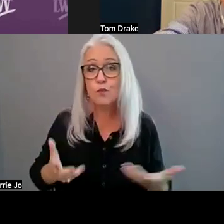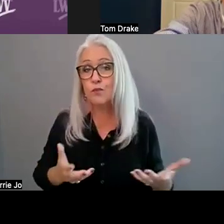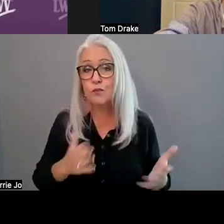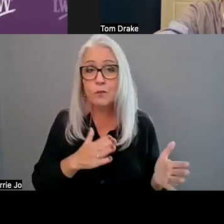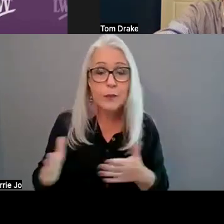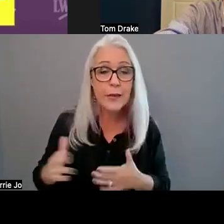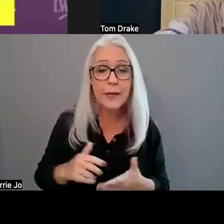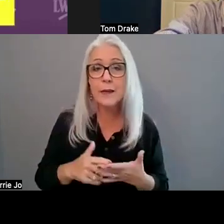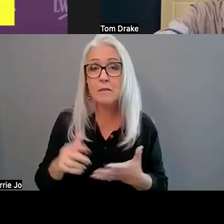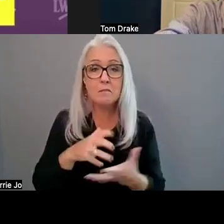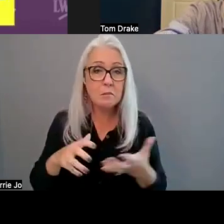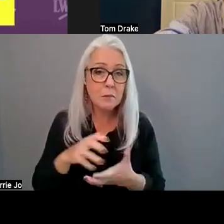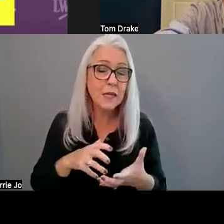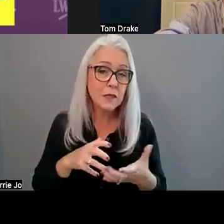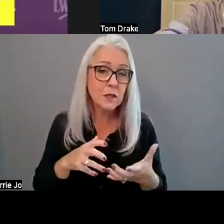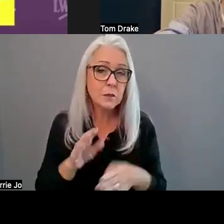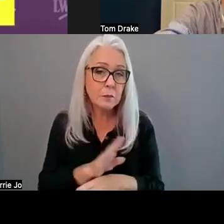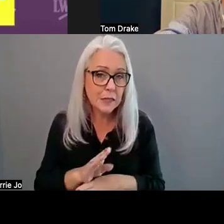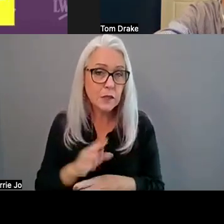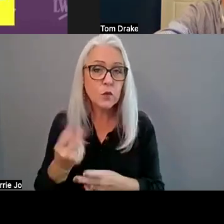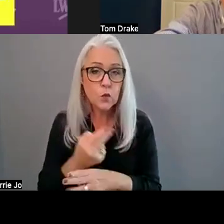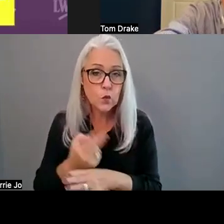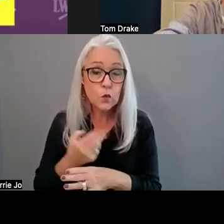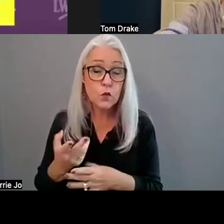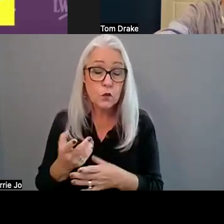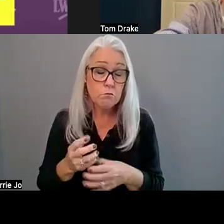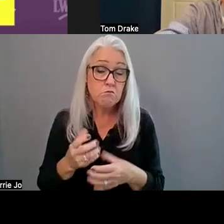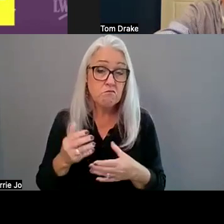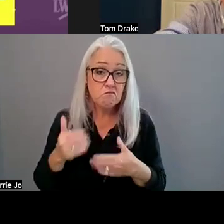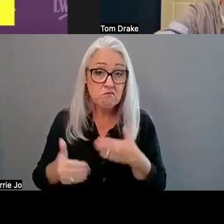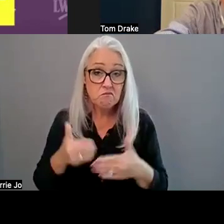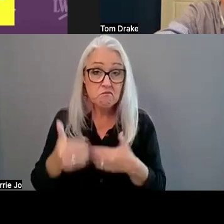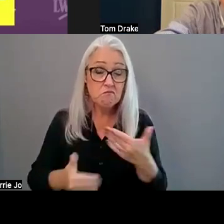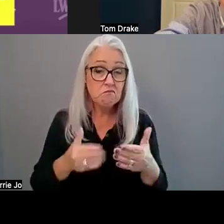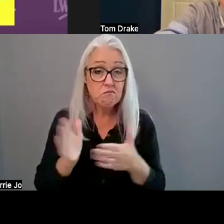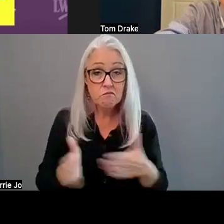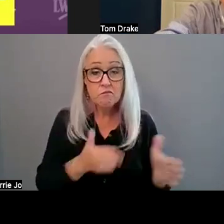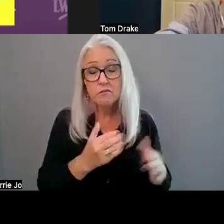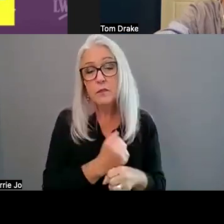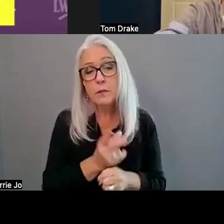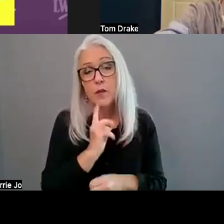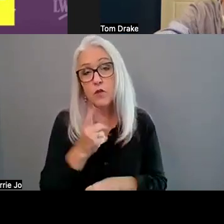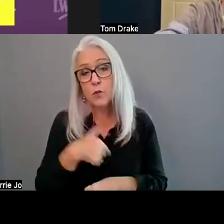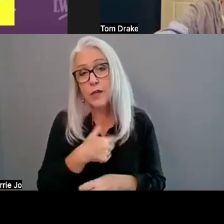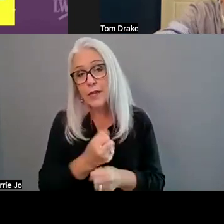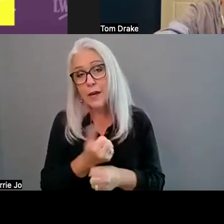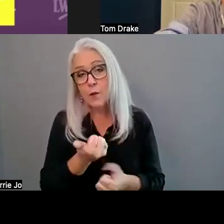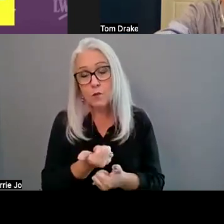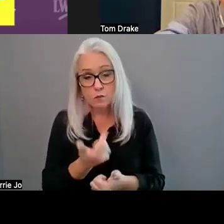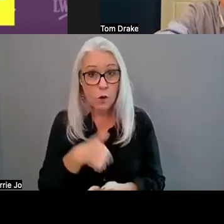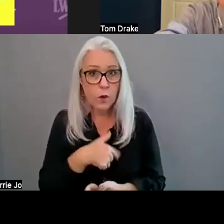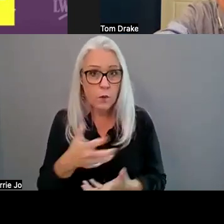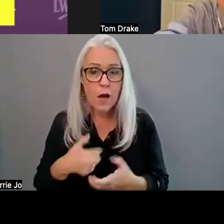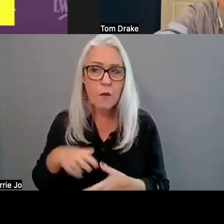mixed commercial use, and working on planning to make sure we're getting what we want. We also have to listen to the concerns of our citizens.